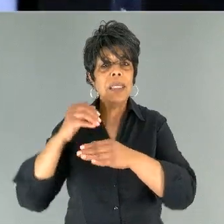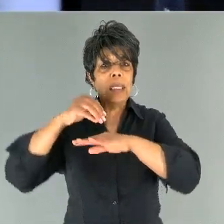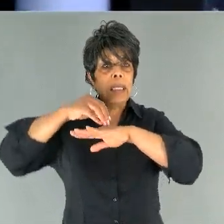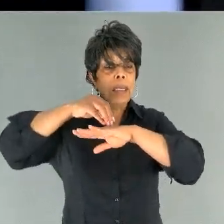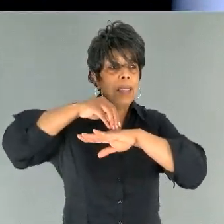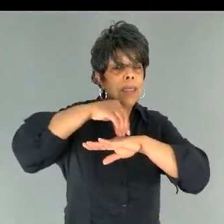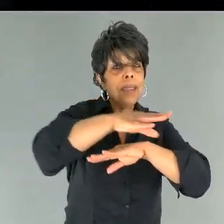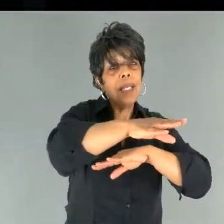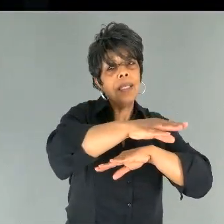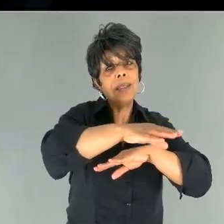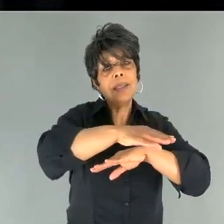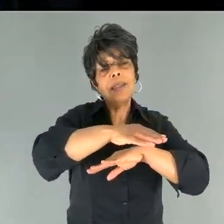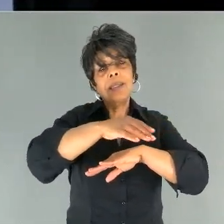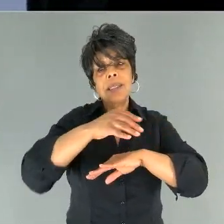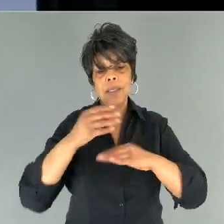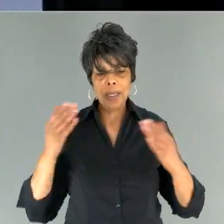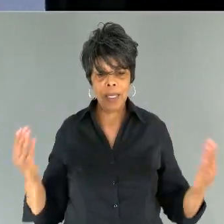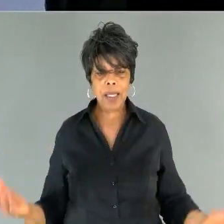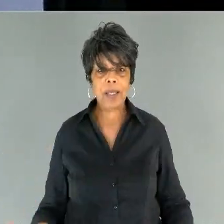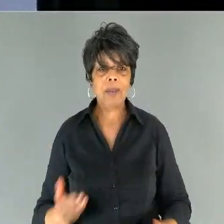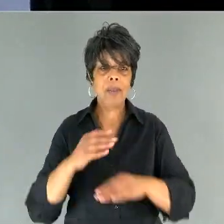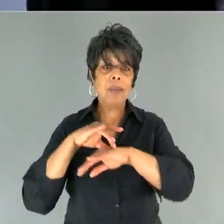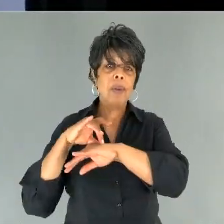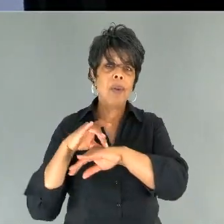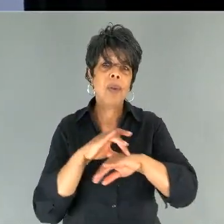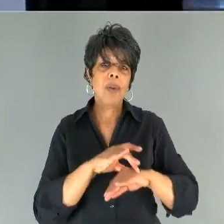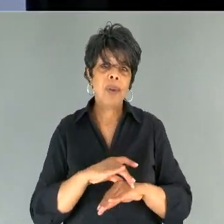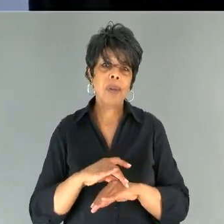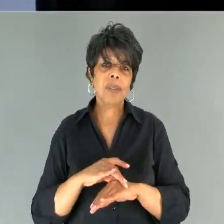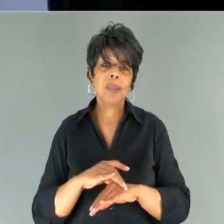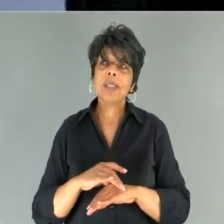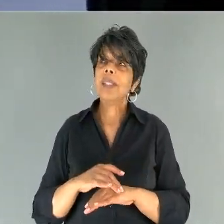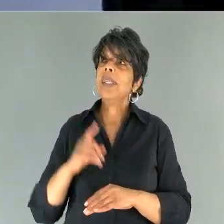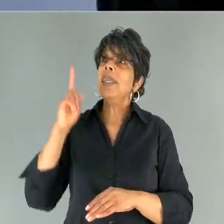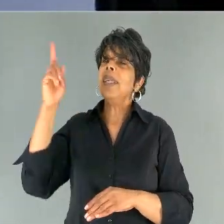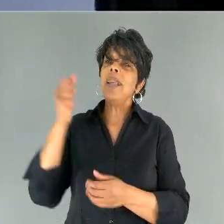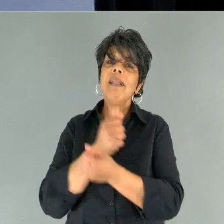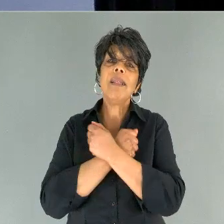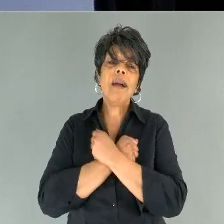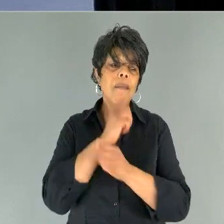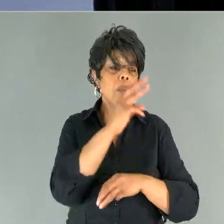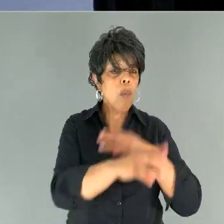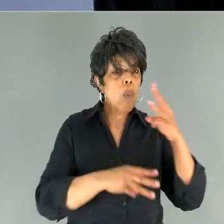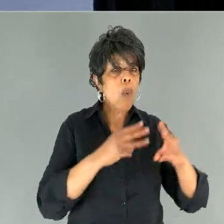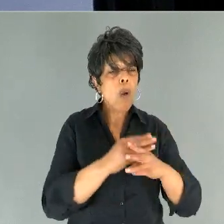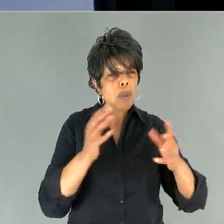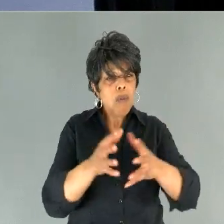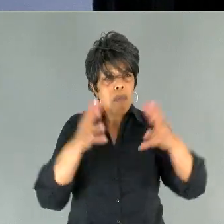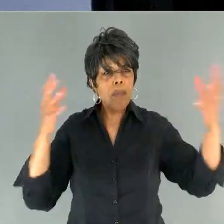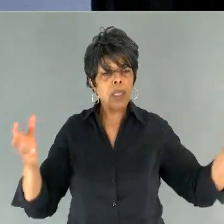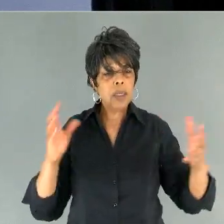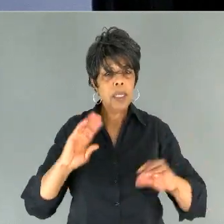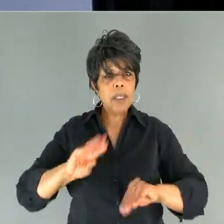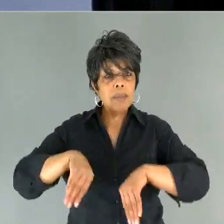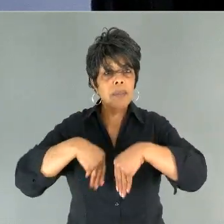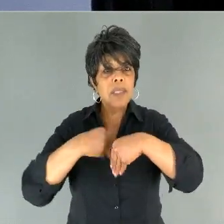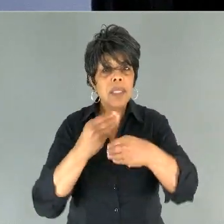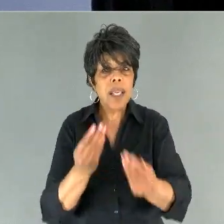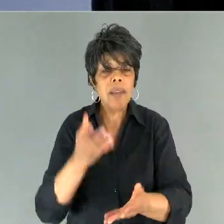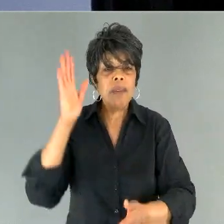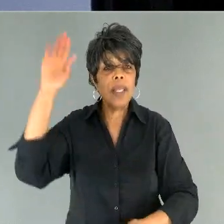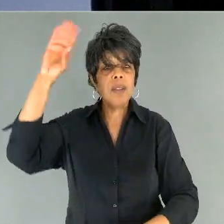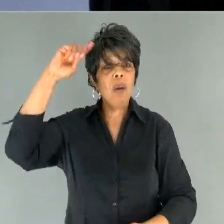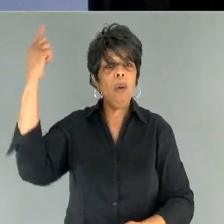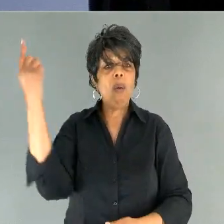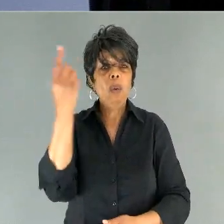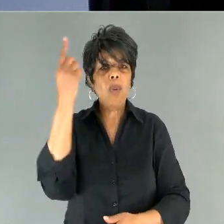For God so loved the world that he gave the world his only begotten Son. And if you believe